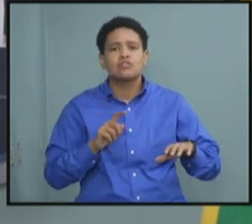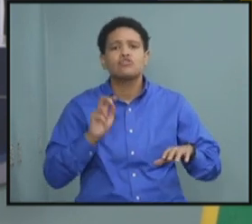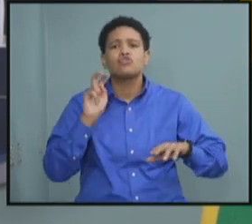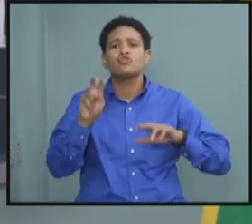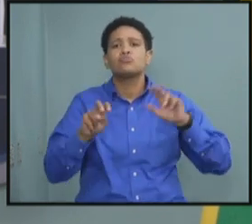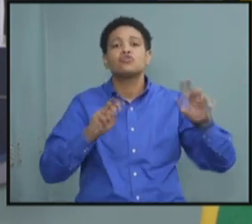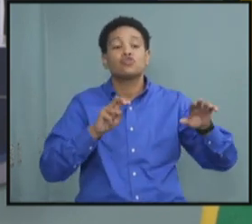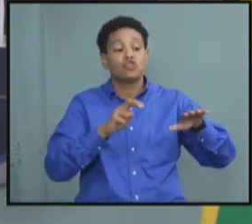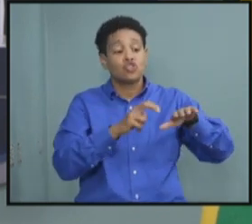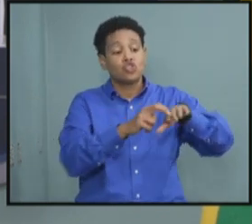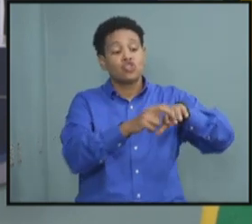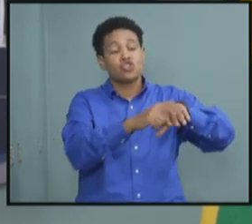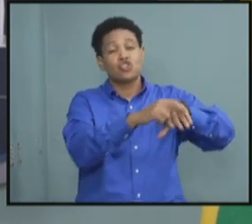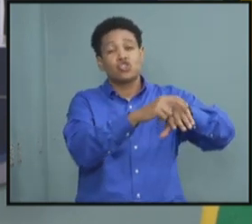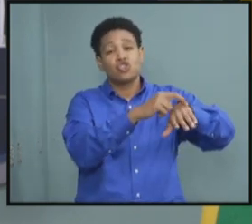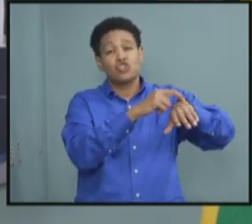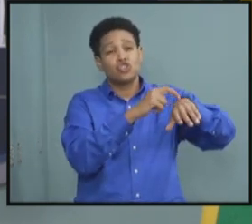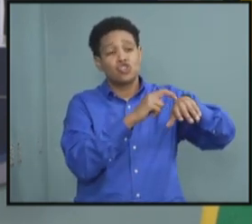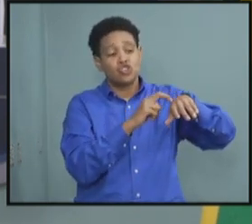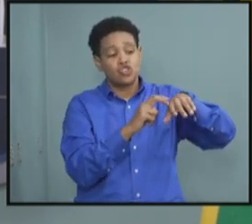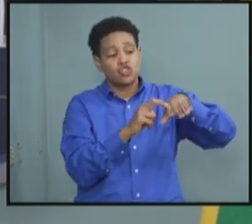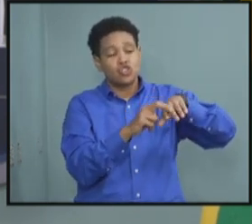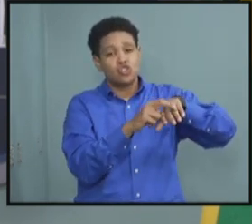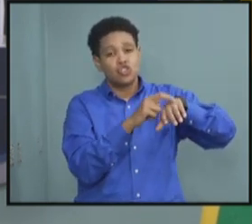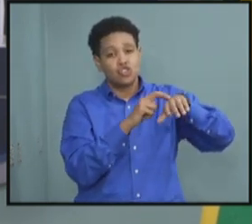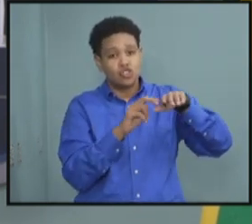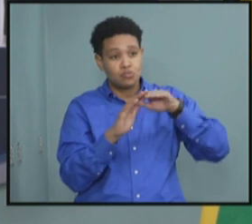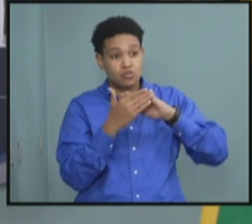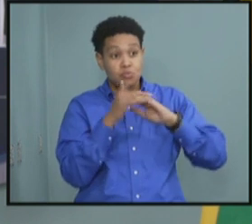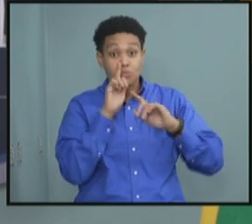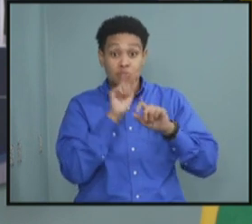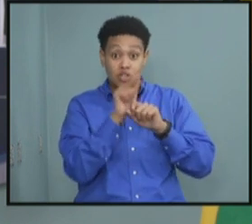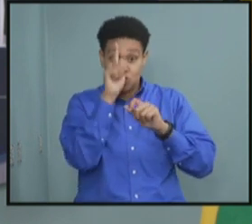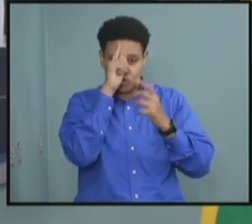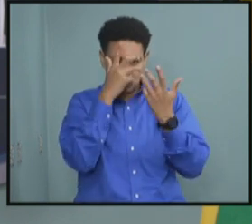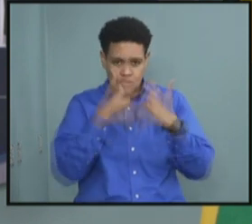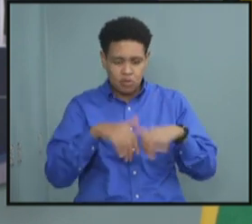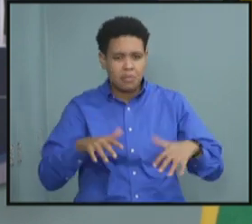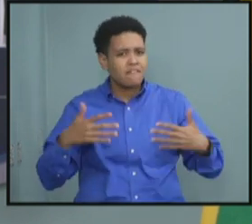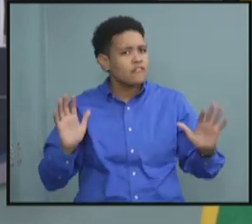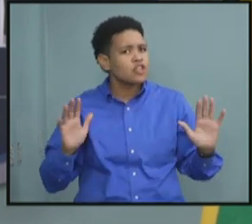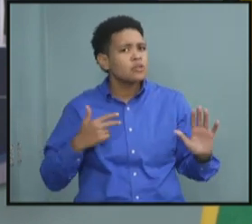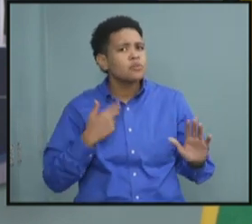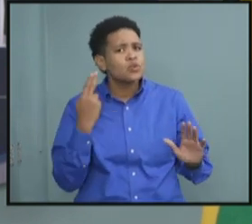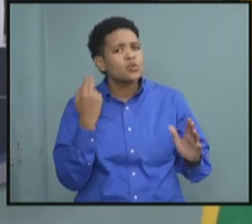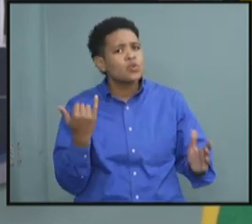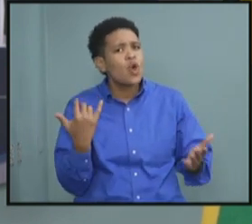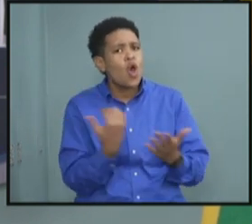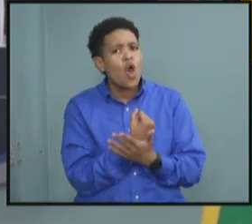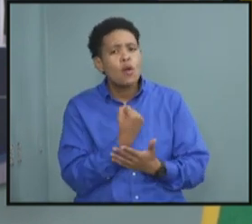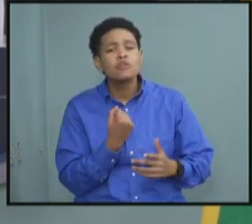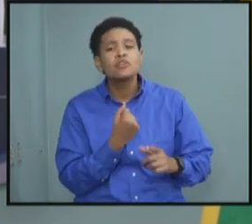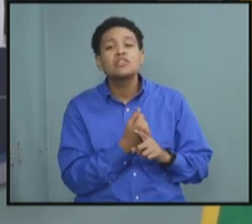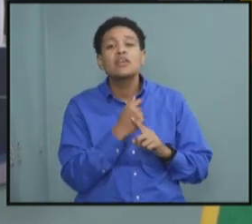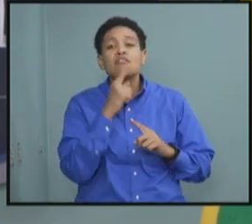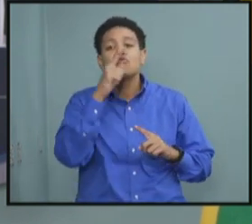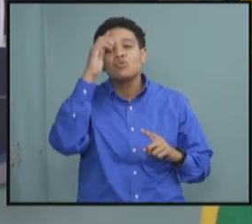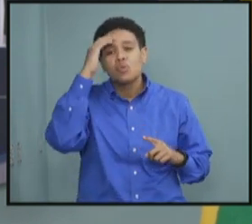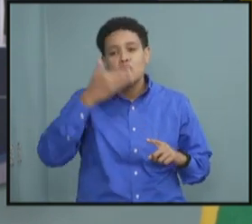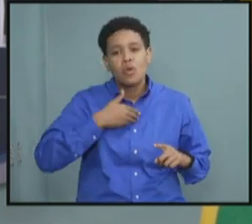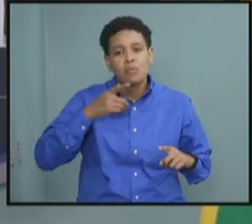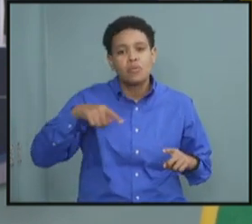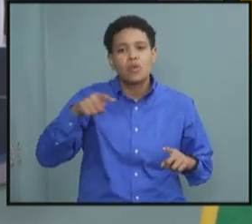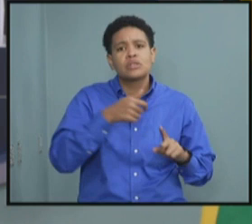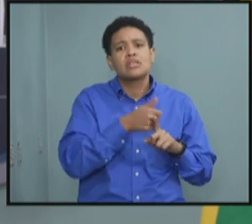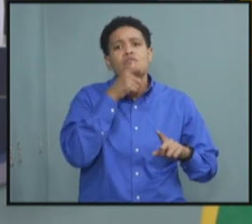the island to ensure that we get compliance. Let me use this opportunity in welcoming those